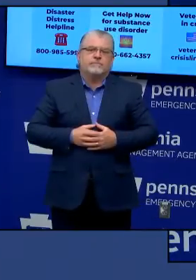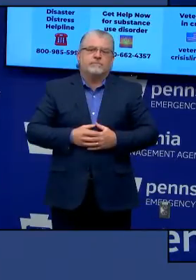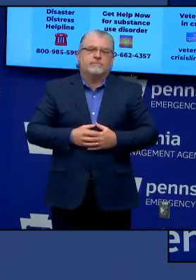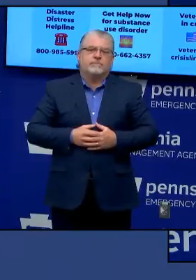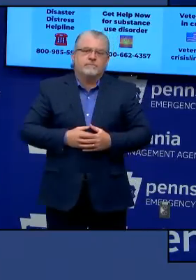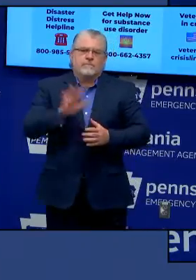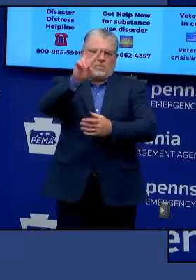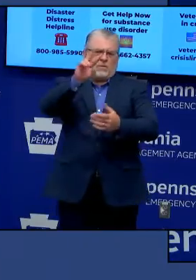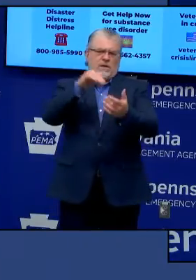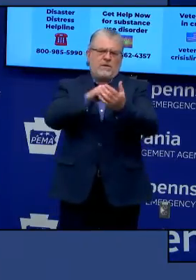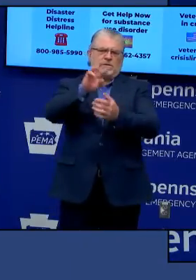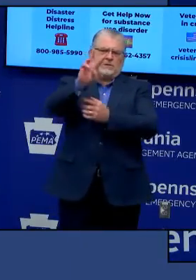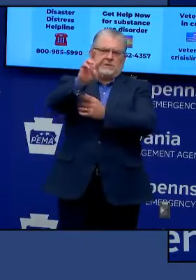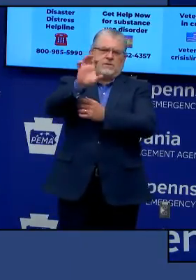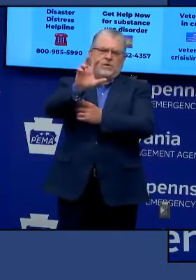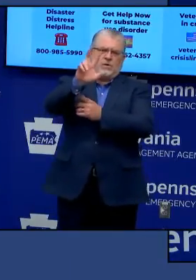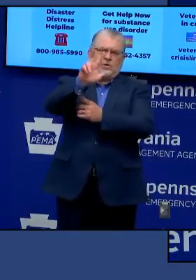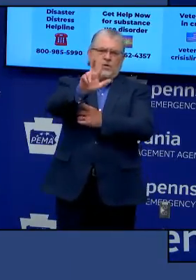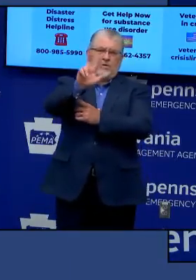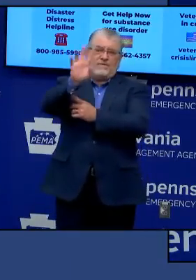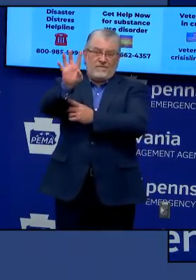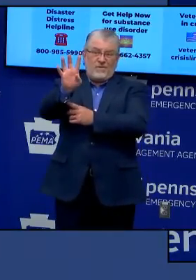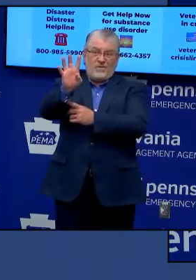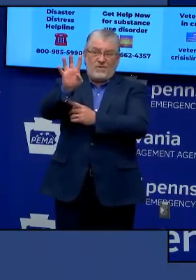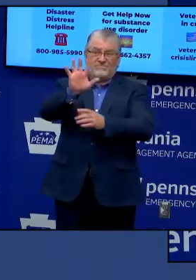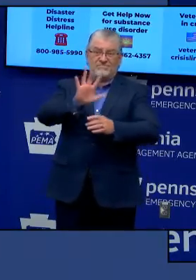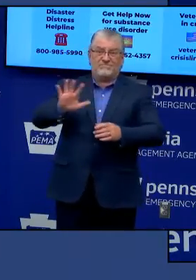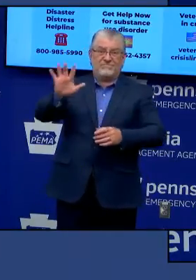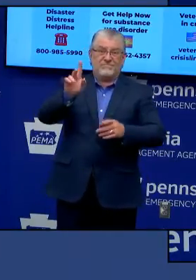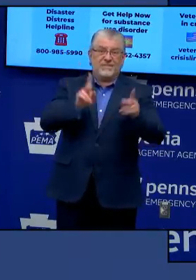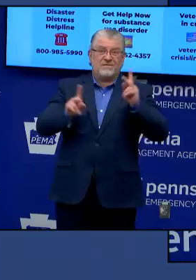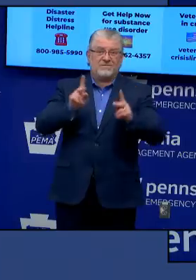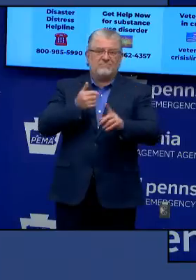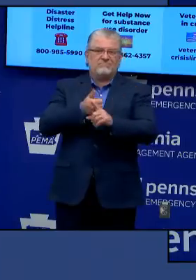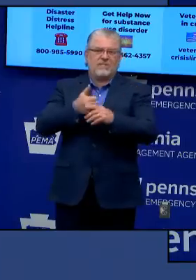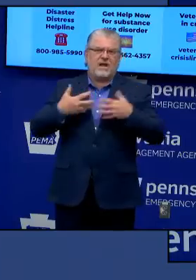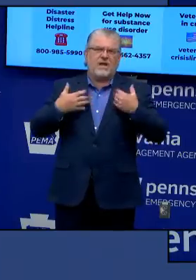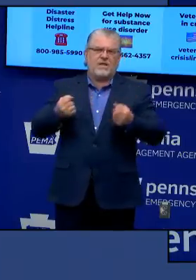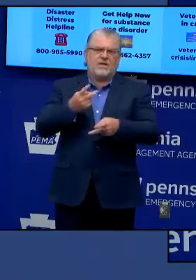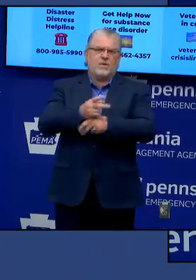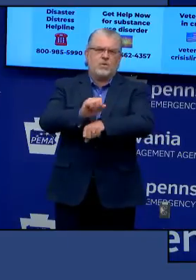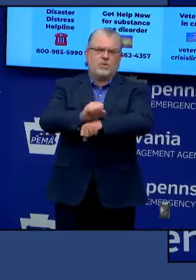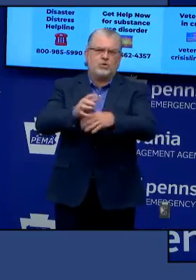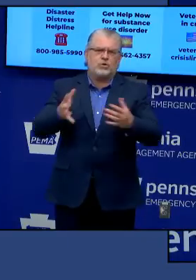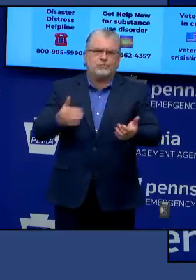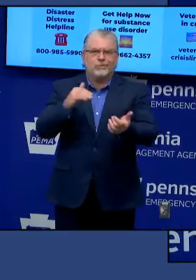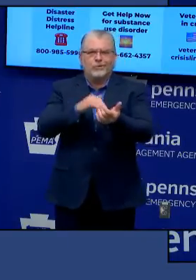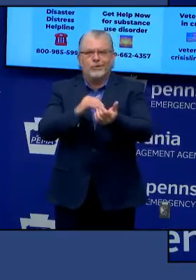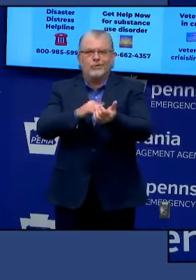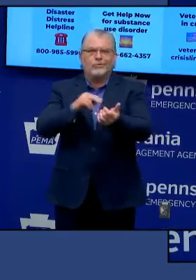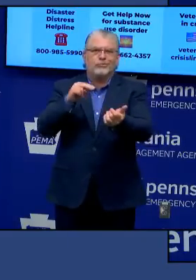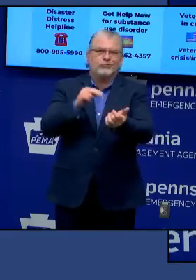2,634 of our total cases are in healthcare workers. Approximately